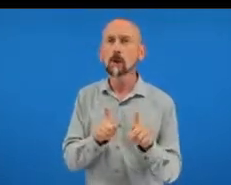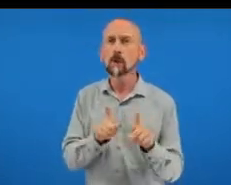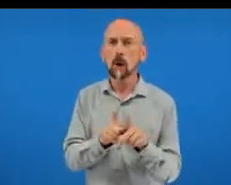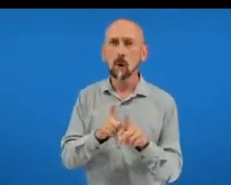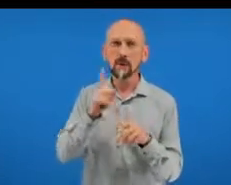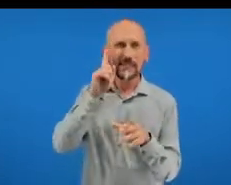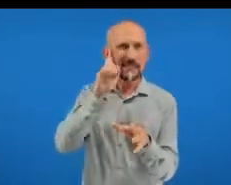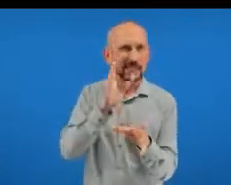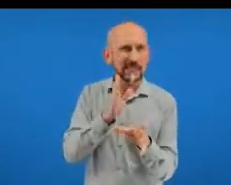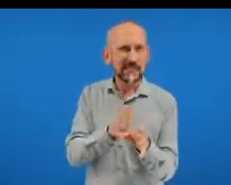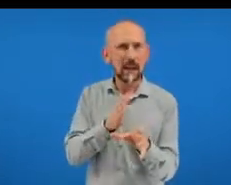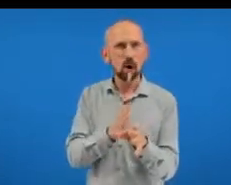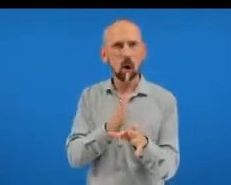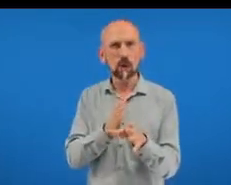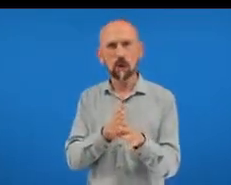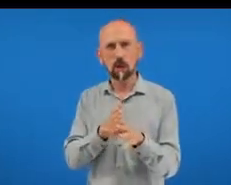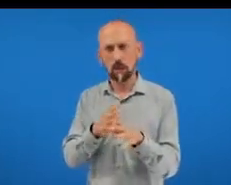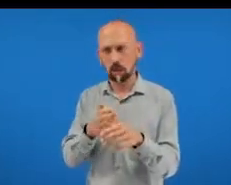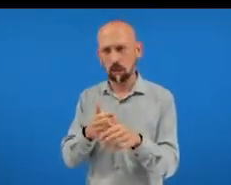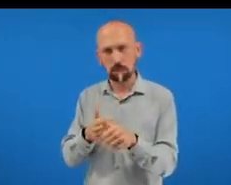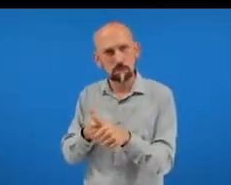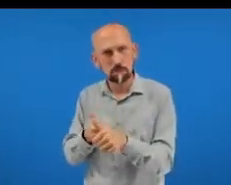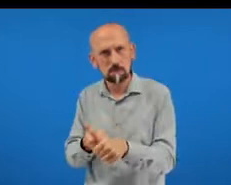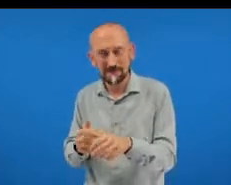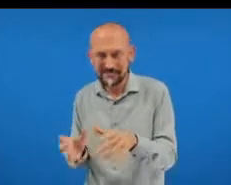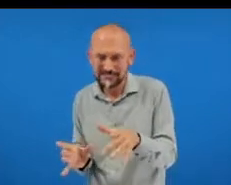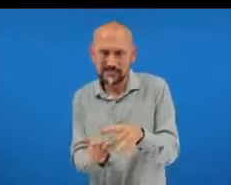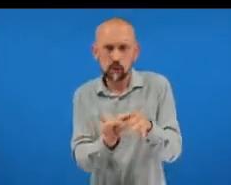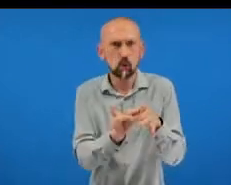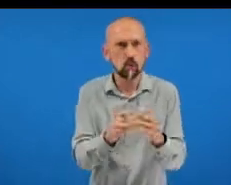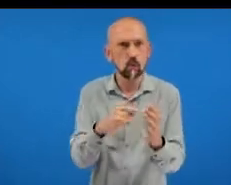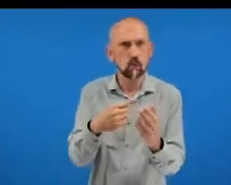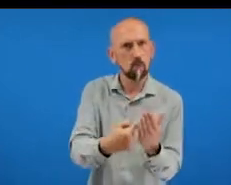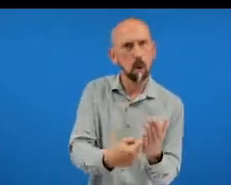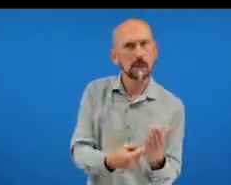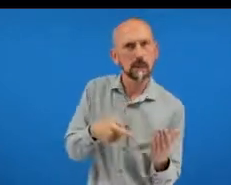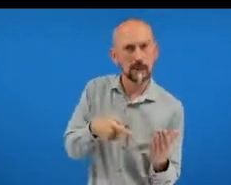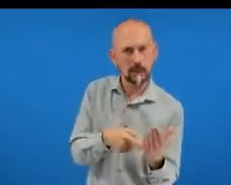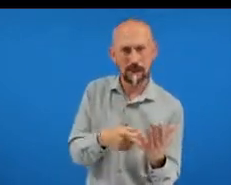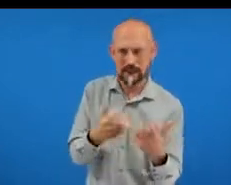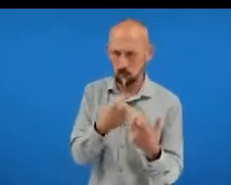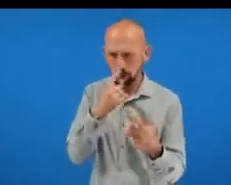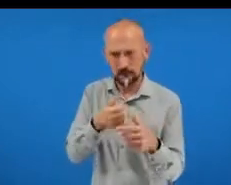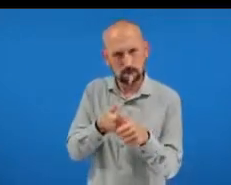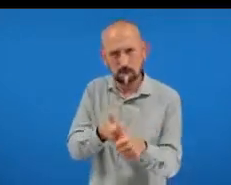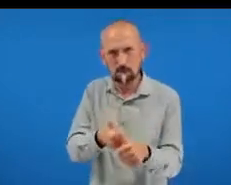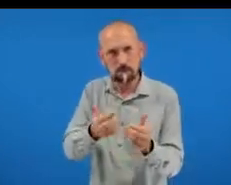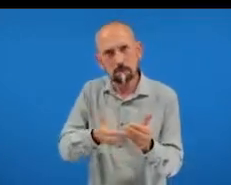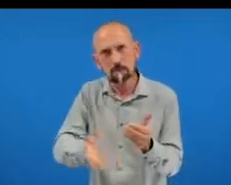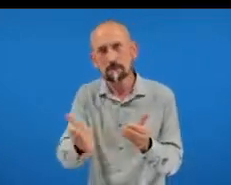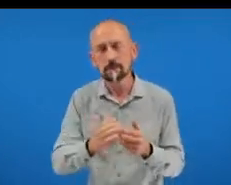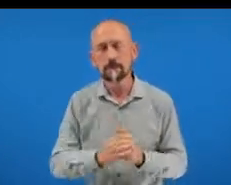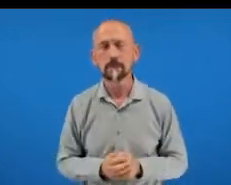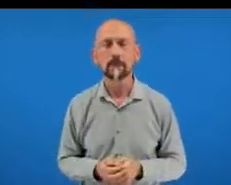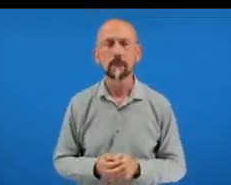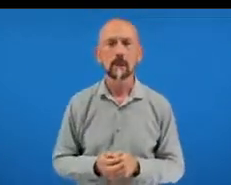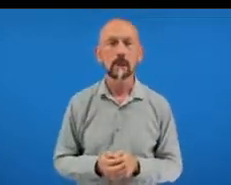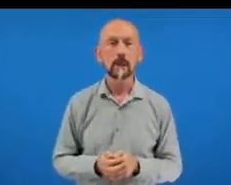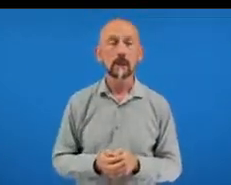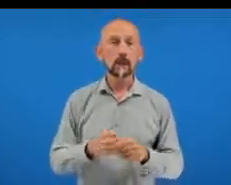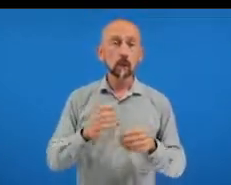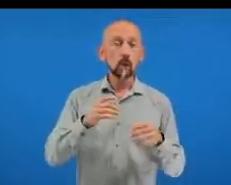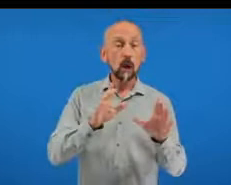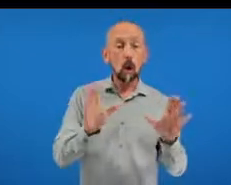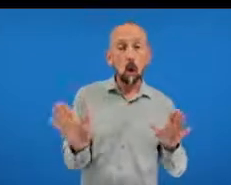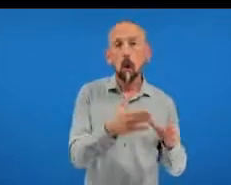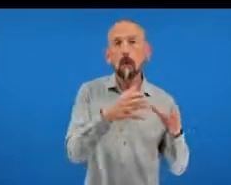and best practice in relation to that policy going forward. There are many all-party groups. The psychology